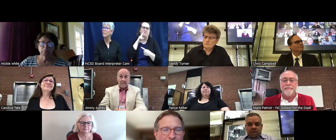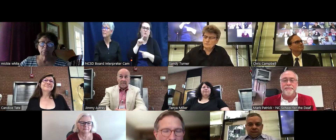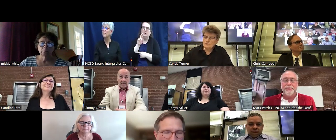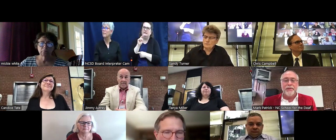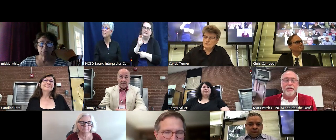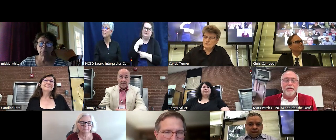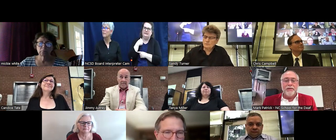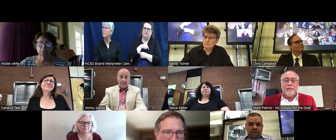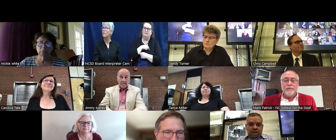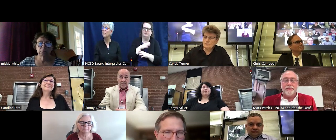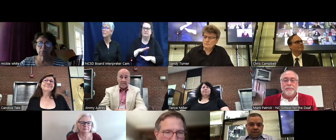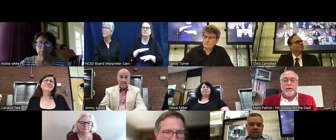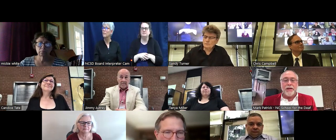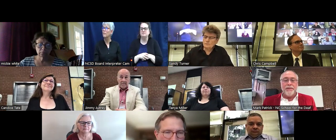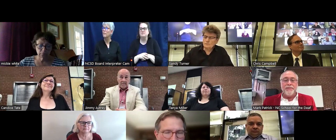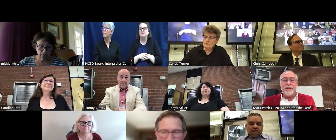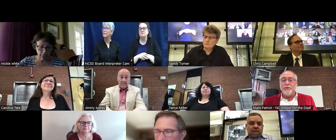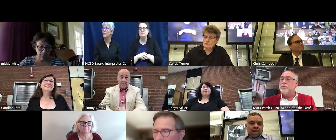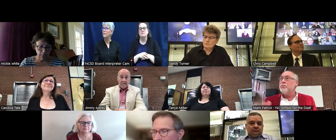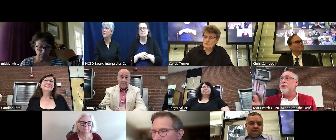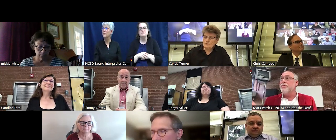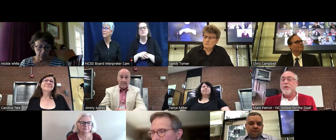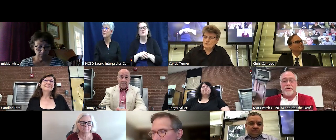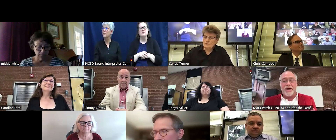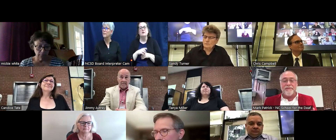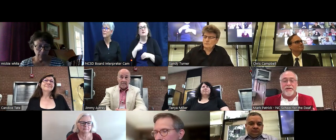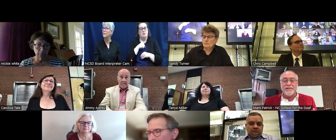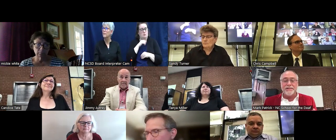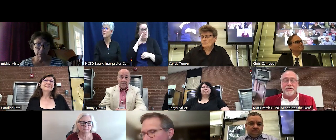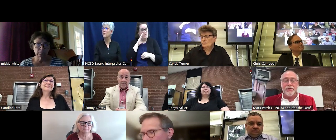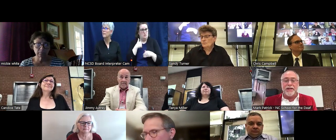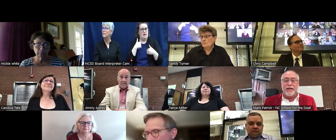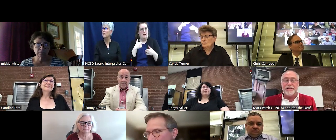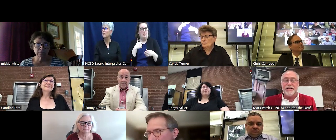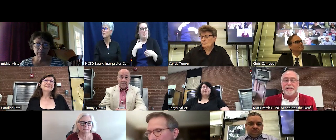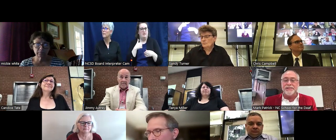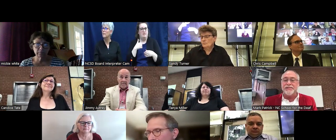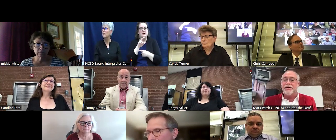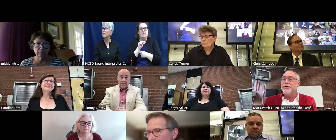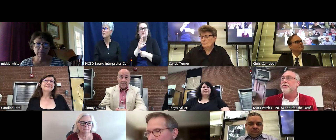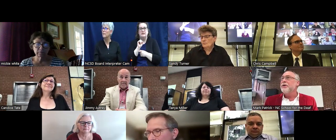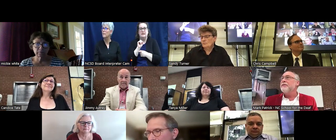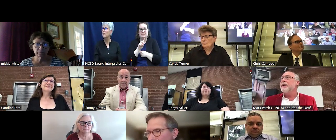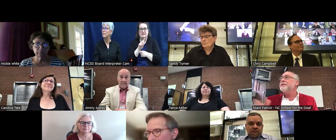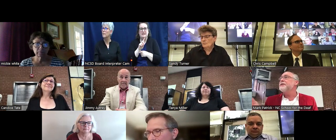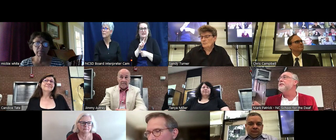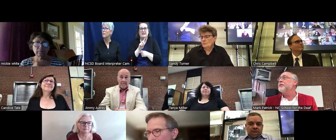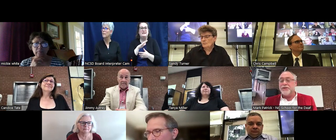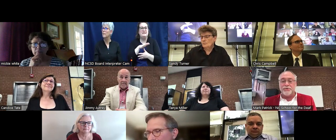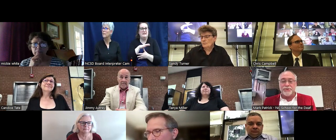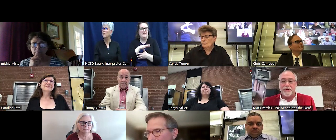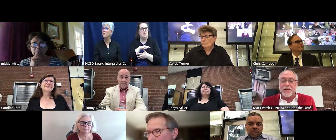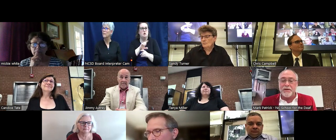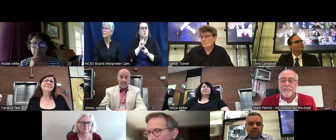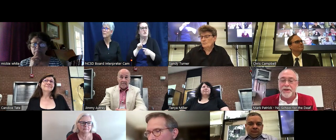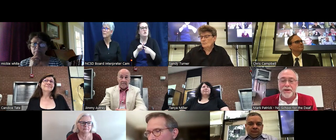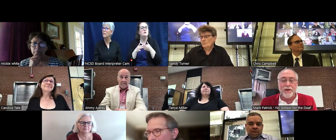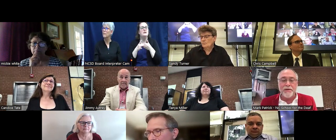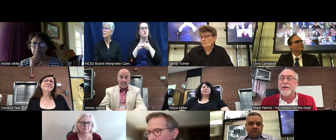NCSD. And then we know that we have an NCSD senior that attended the leadership